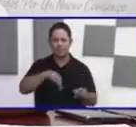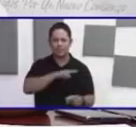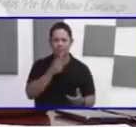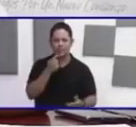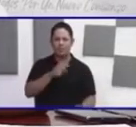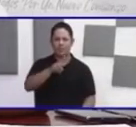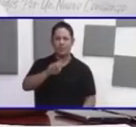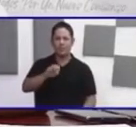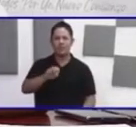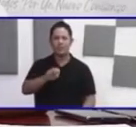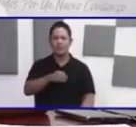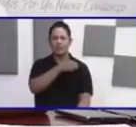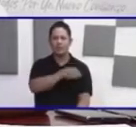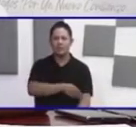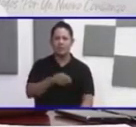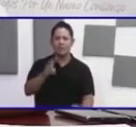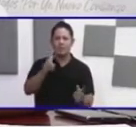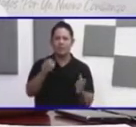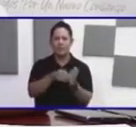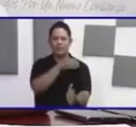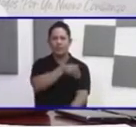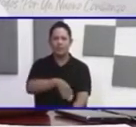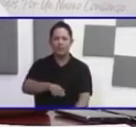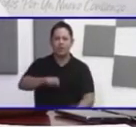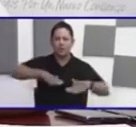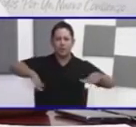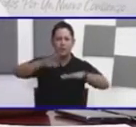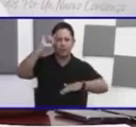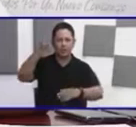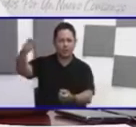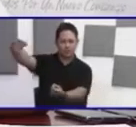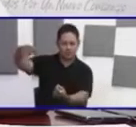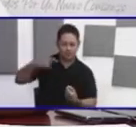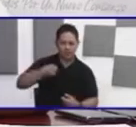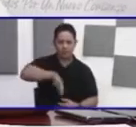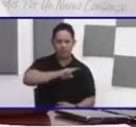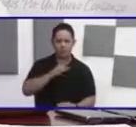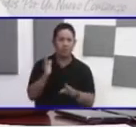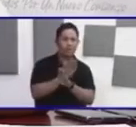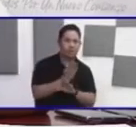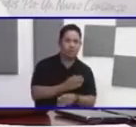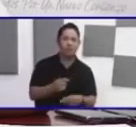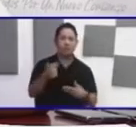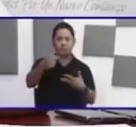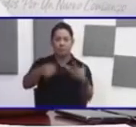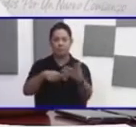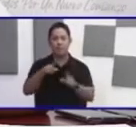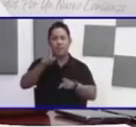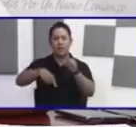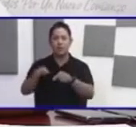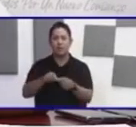20,000 market to the entire archipelago. And the problems with many of the students that they're